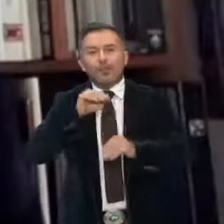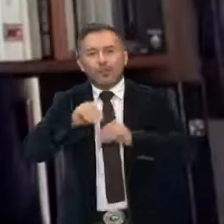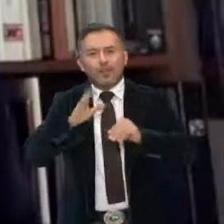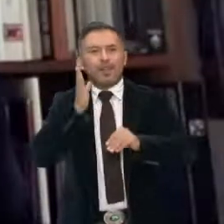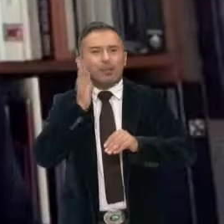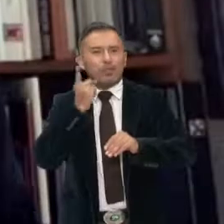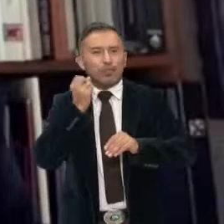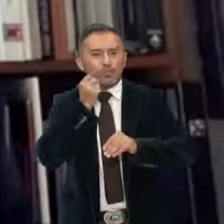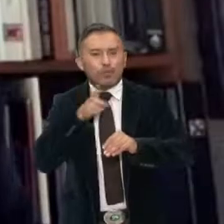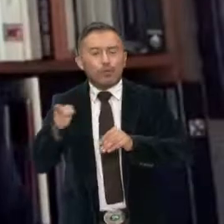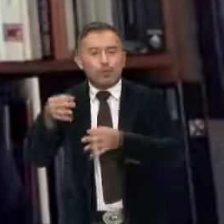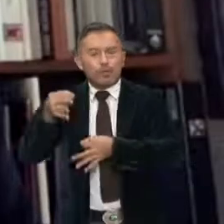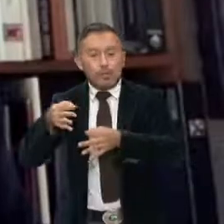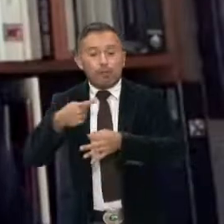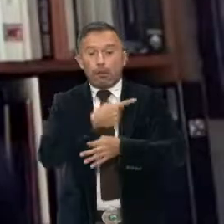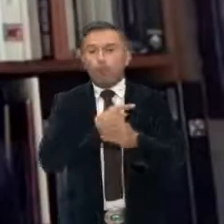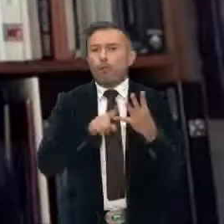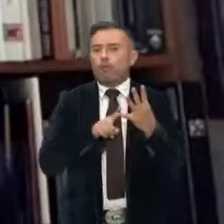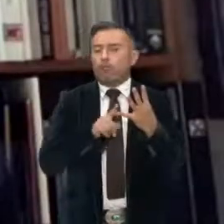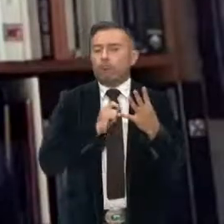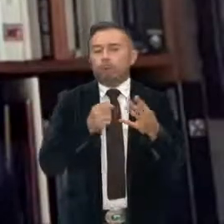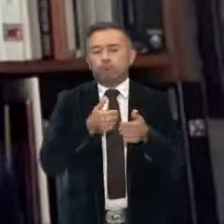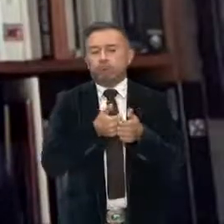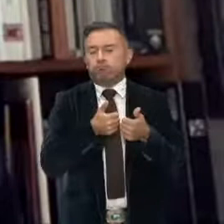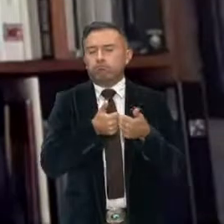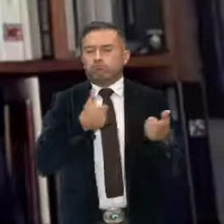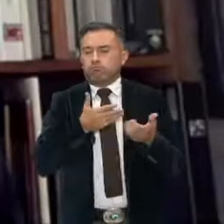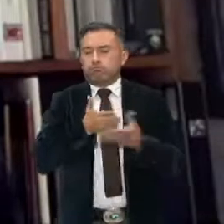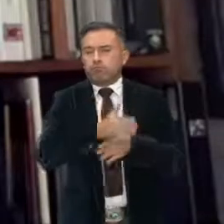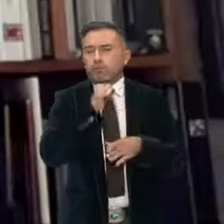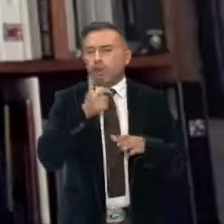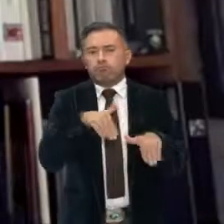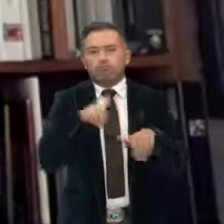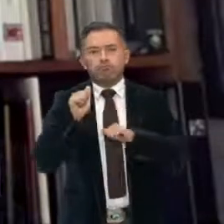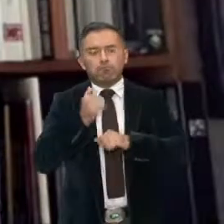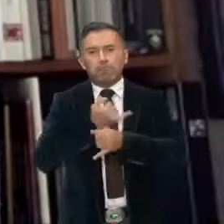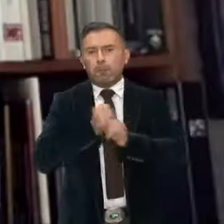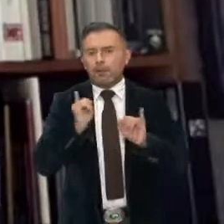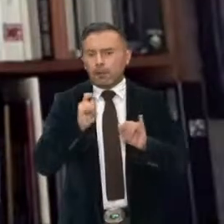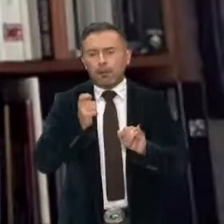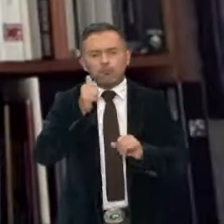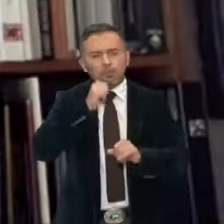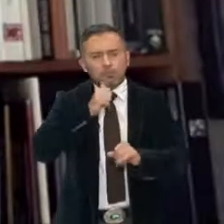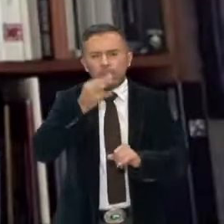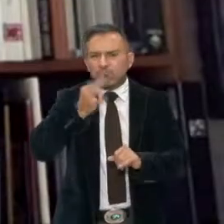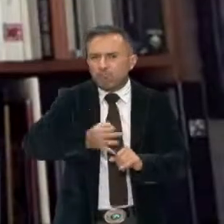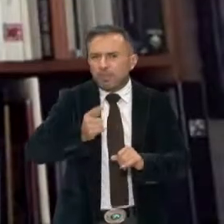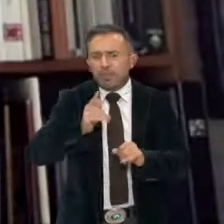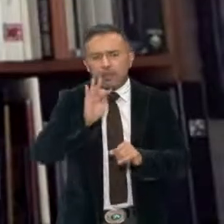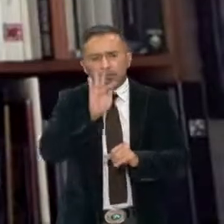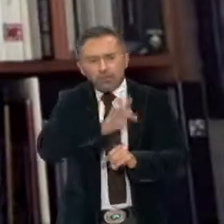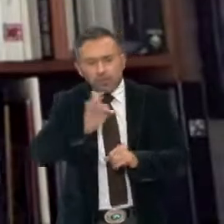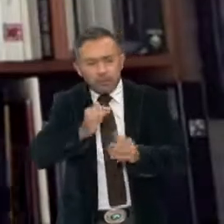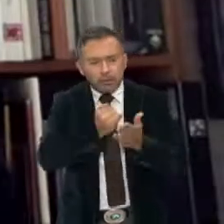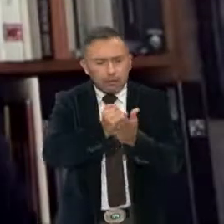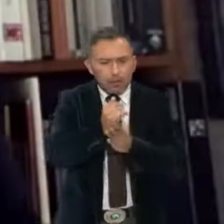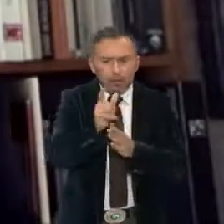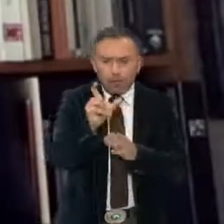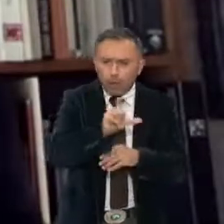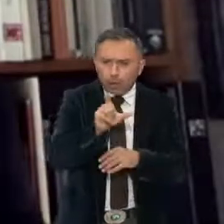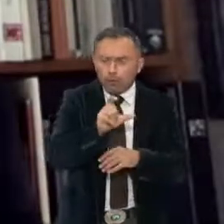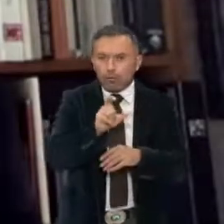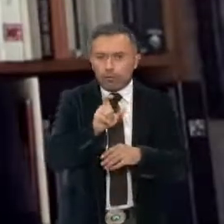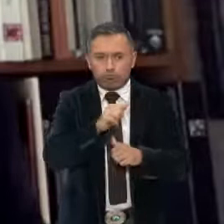state, and it took independent decisions in the very difficult times regarding dates, setting up dates, and